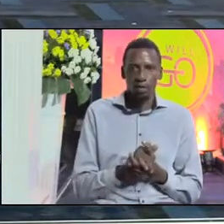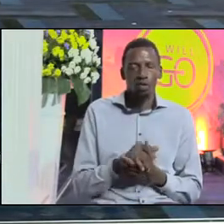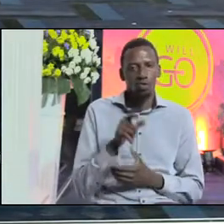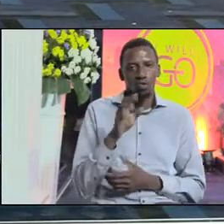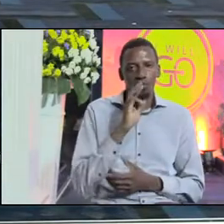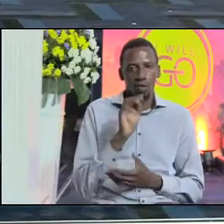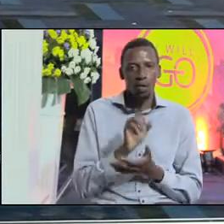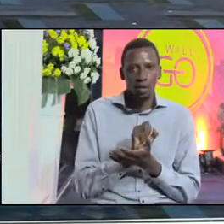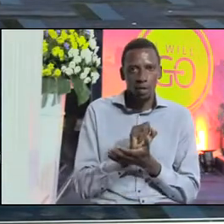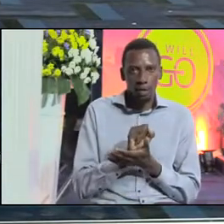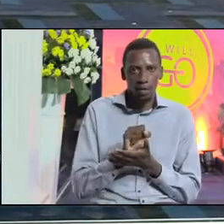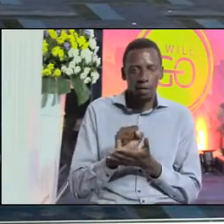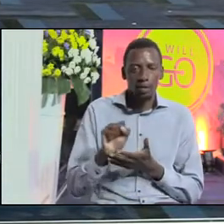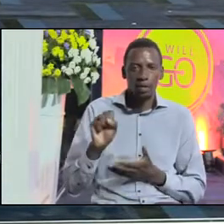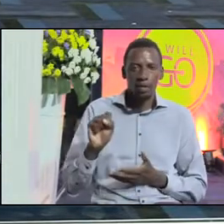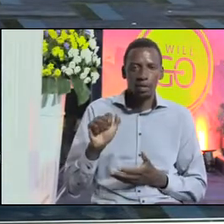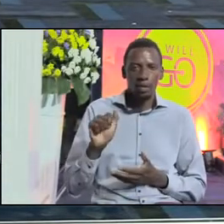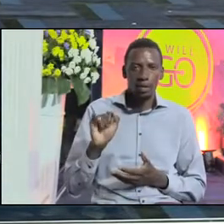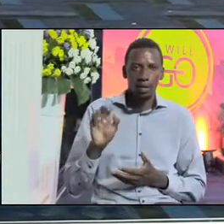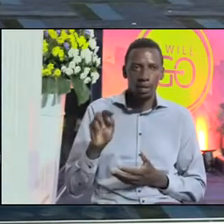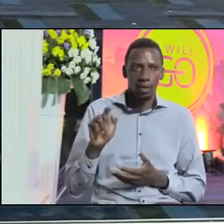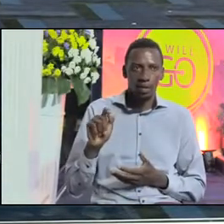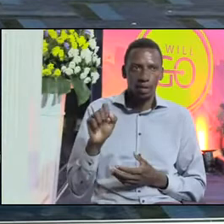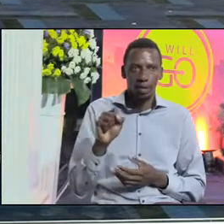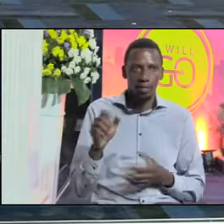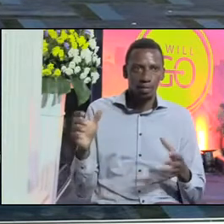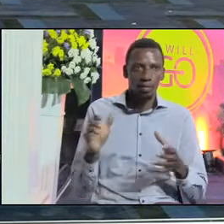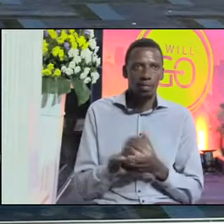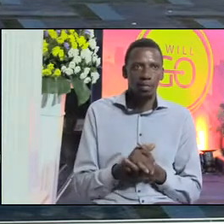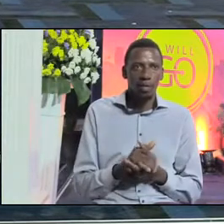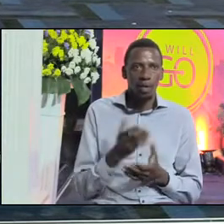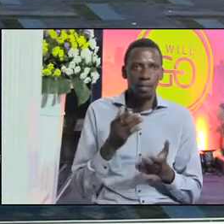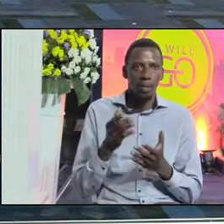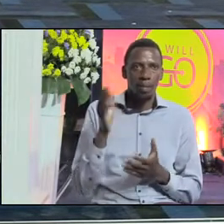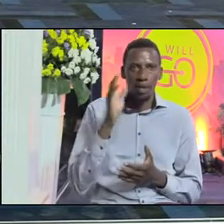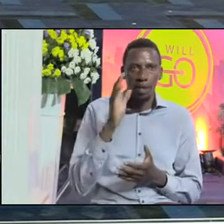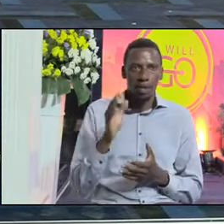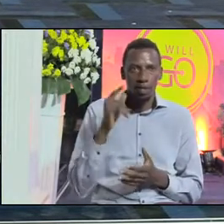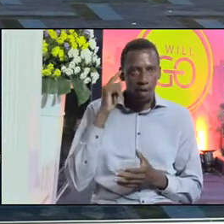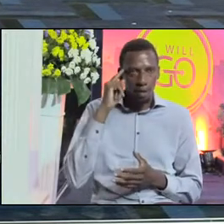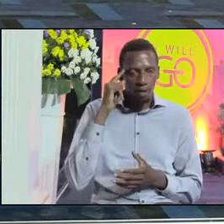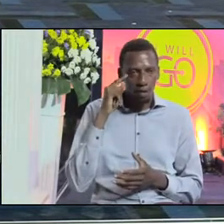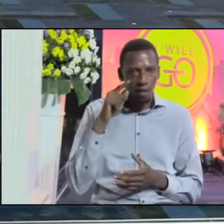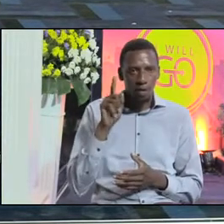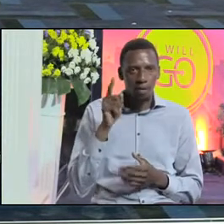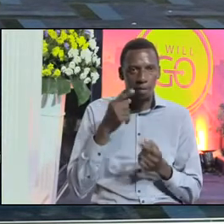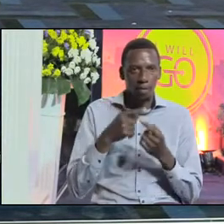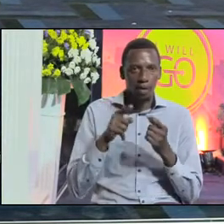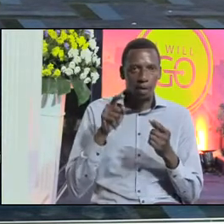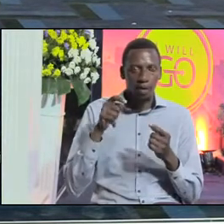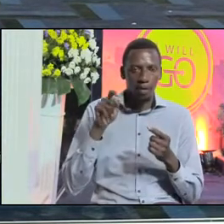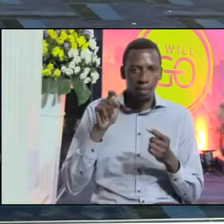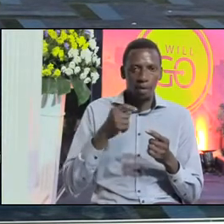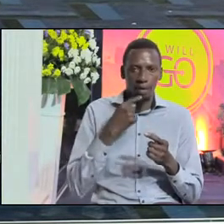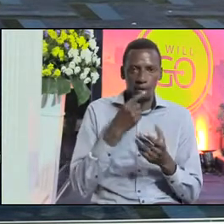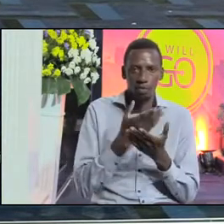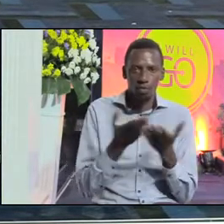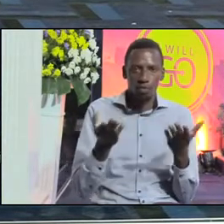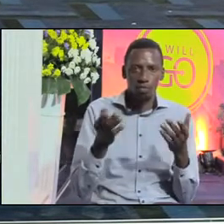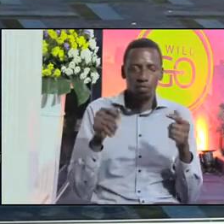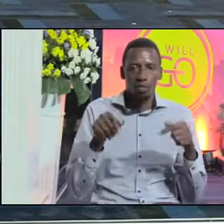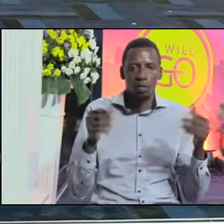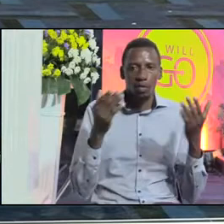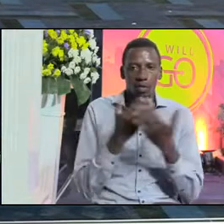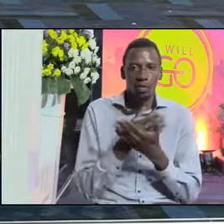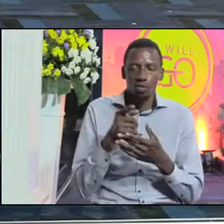are saints. You never thought yourself as a saint. But I must tell you tonight that you cannot be in